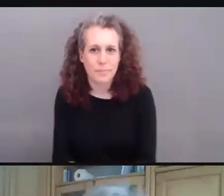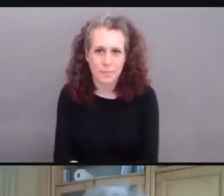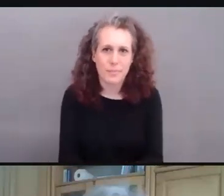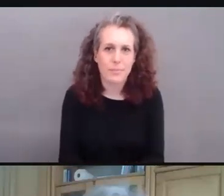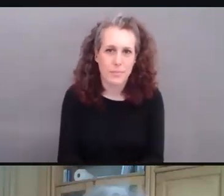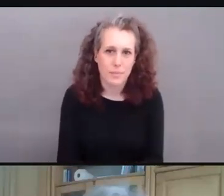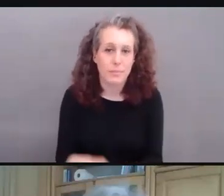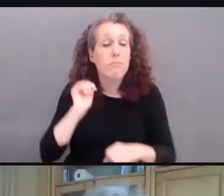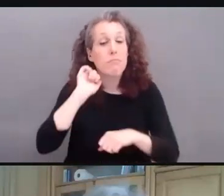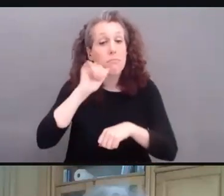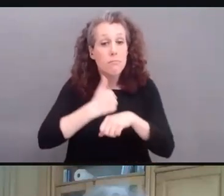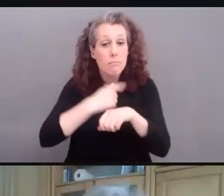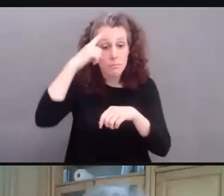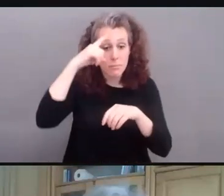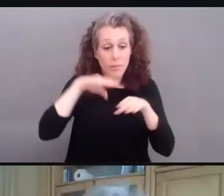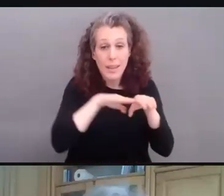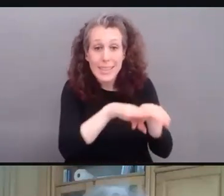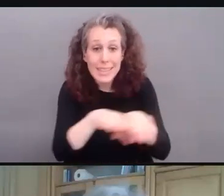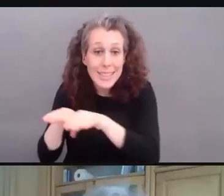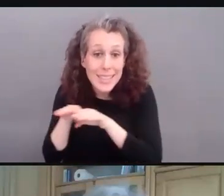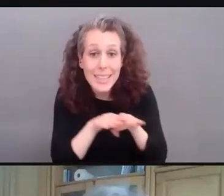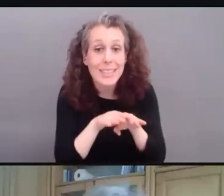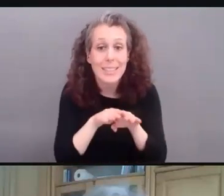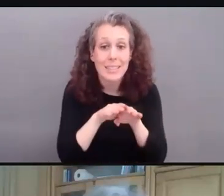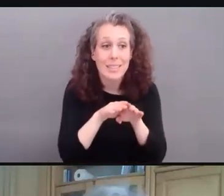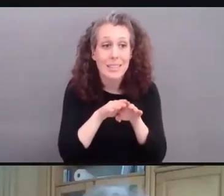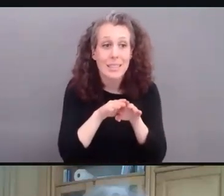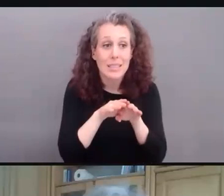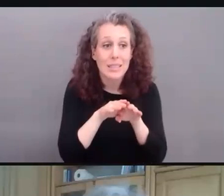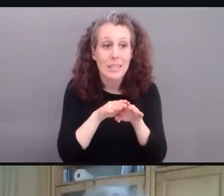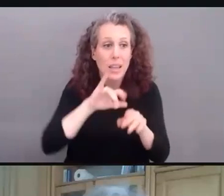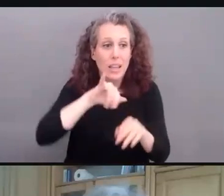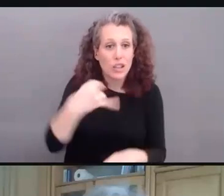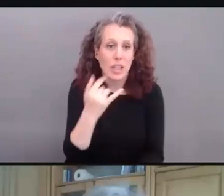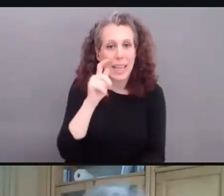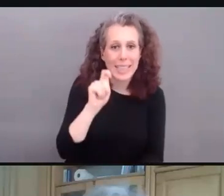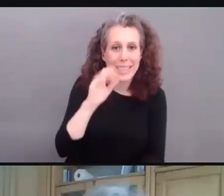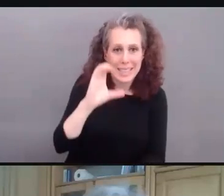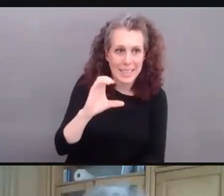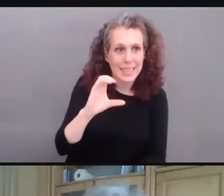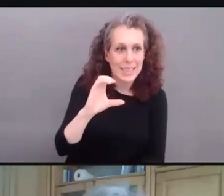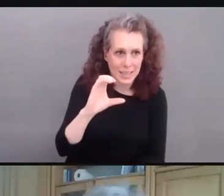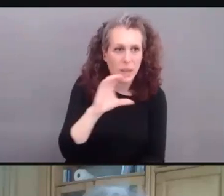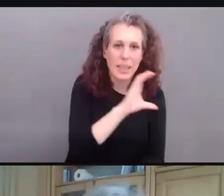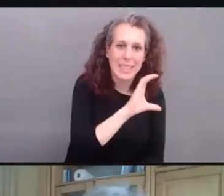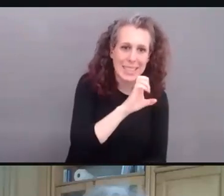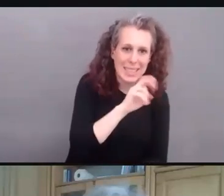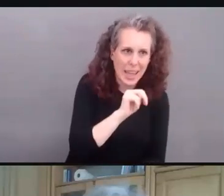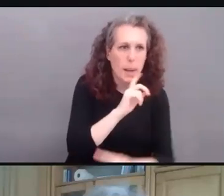consensus, a new joint TC 11 between CEN and CENELEC was established